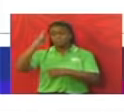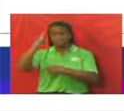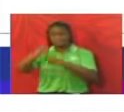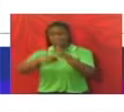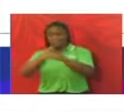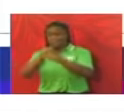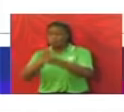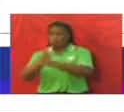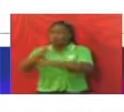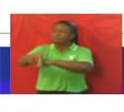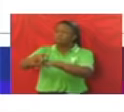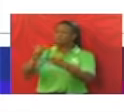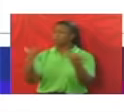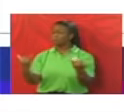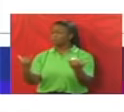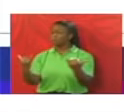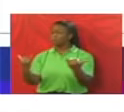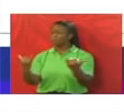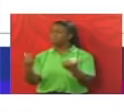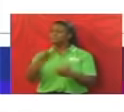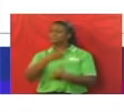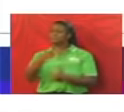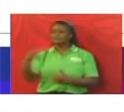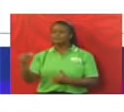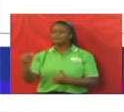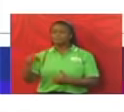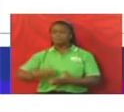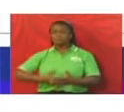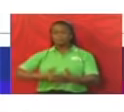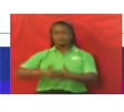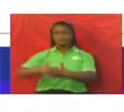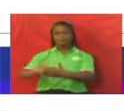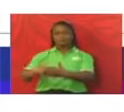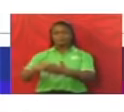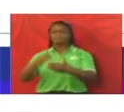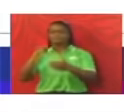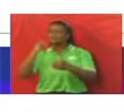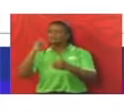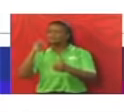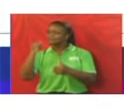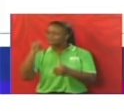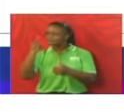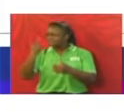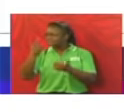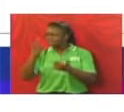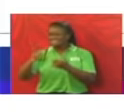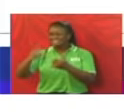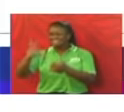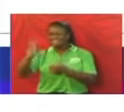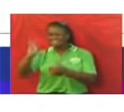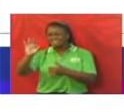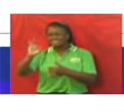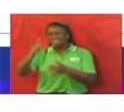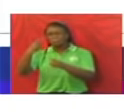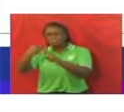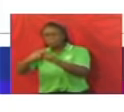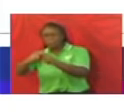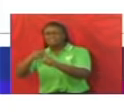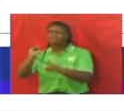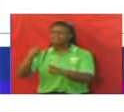lasts 10 months, would you say that enough time has elapsed for there to be sufficient research into